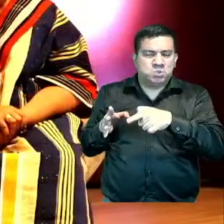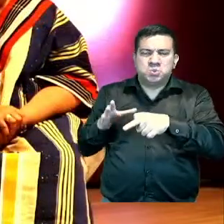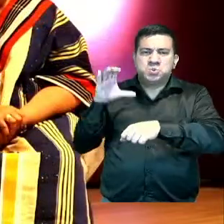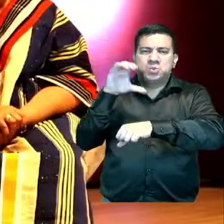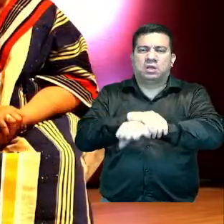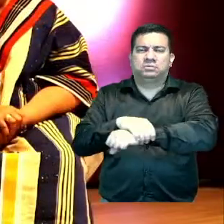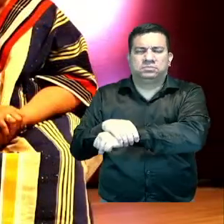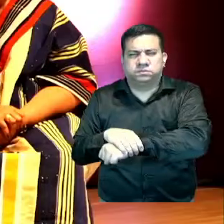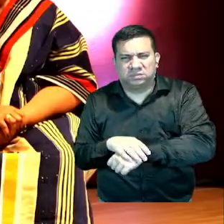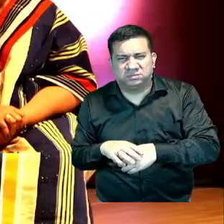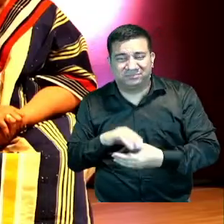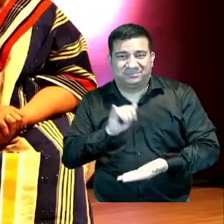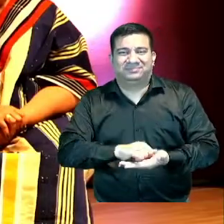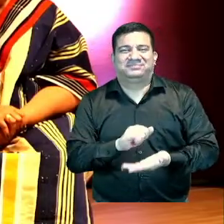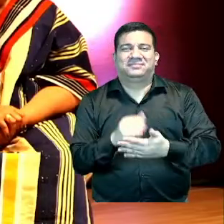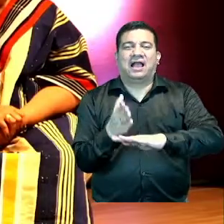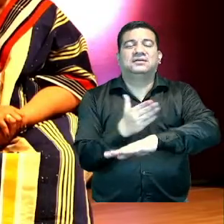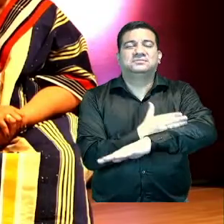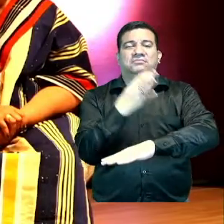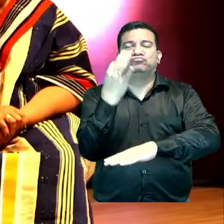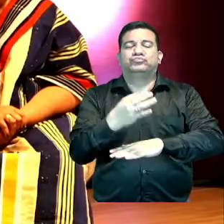That polycrisis,